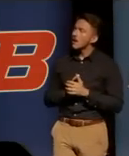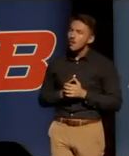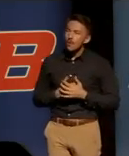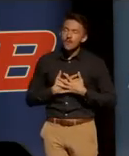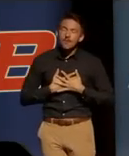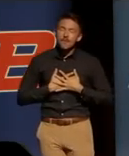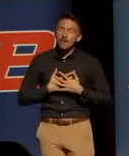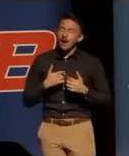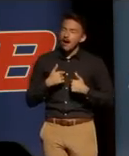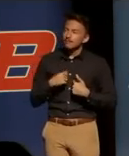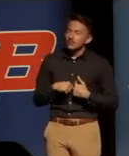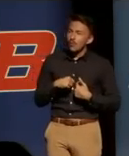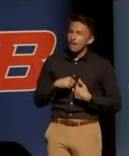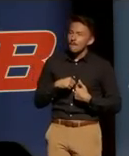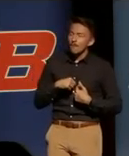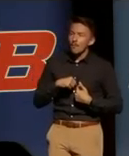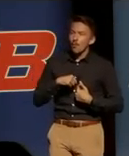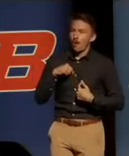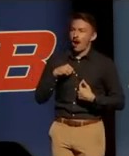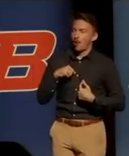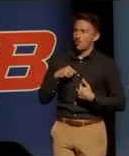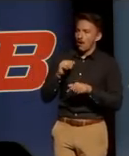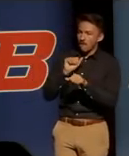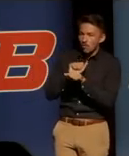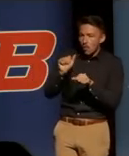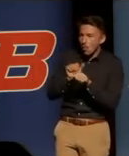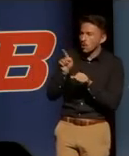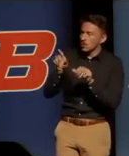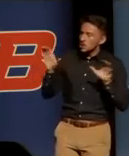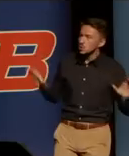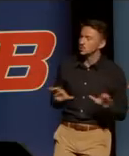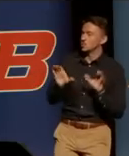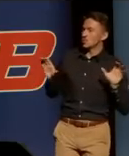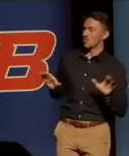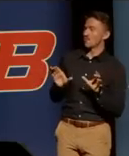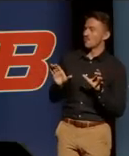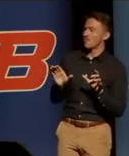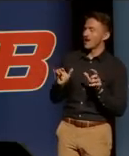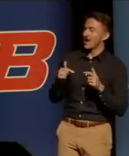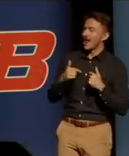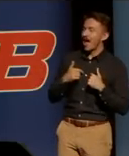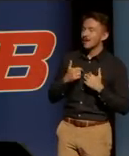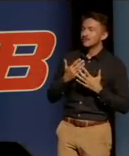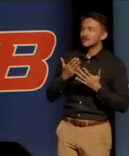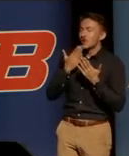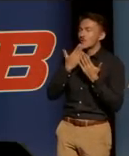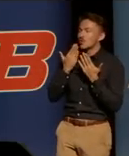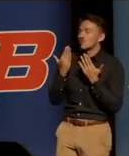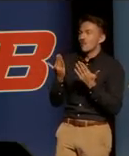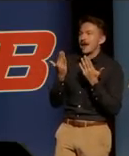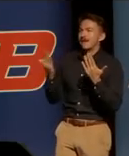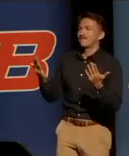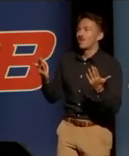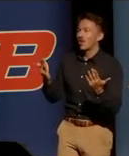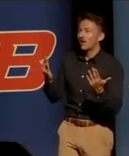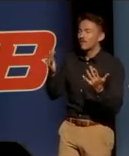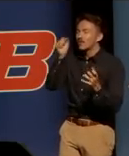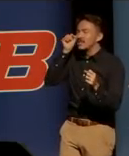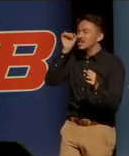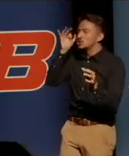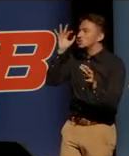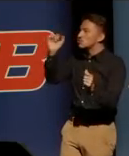so proud of the work that you do. And I am so grateful for the